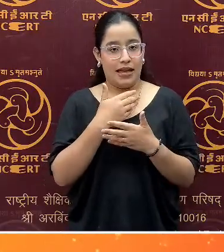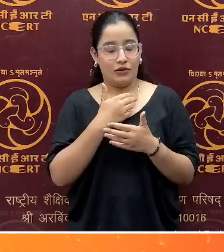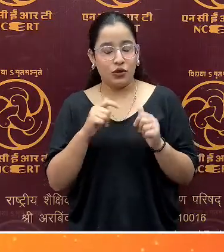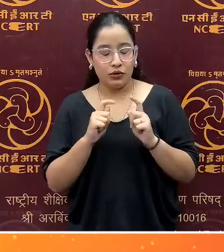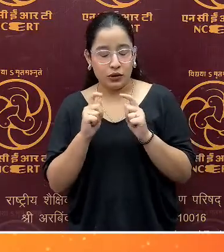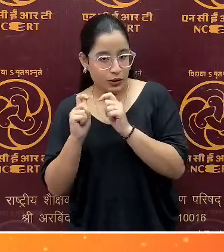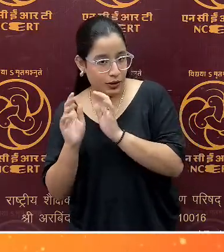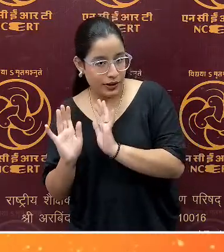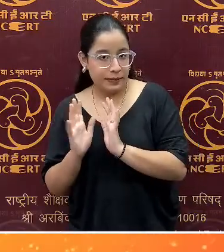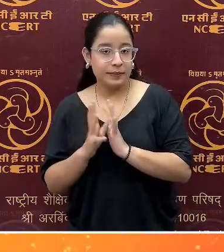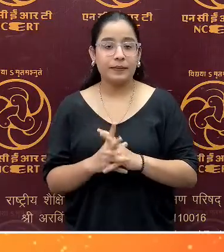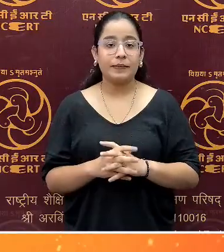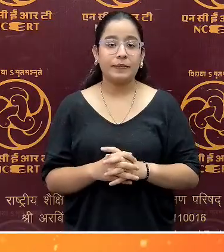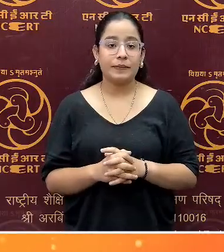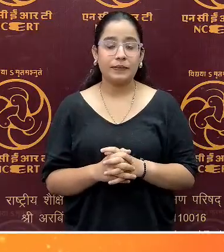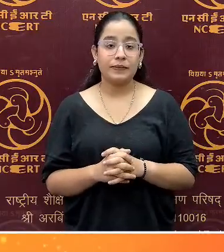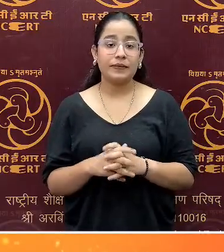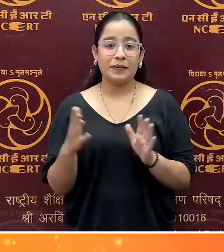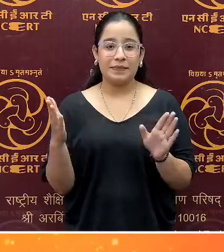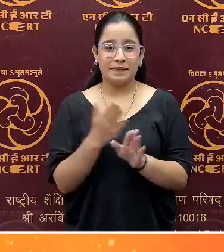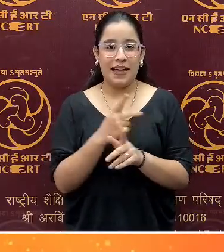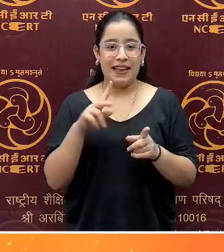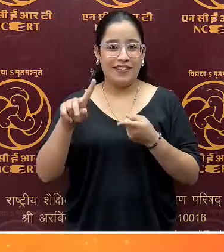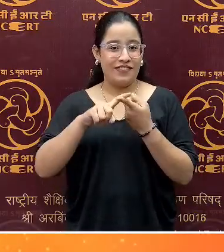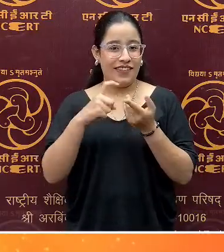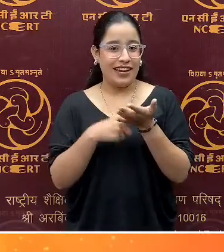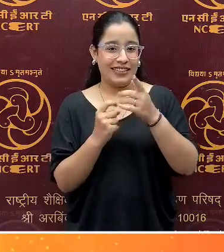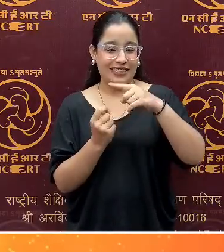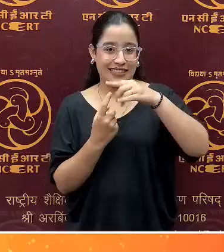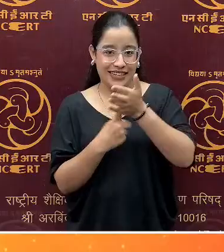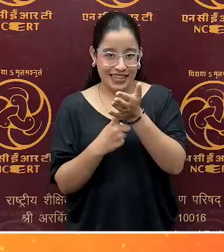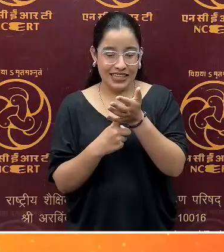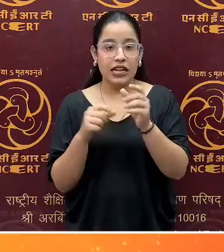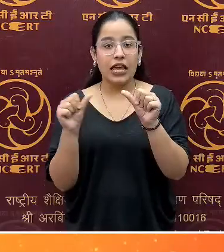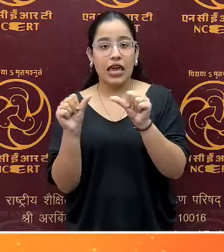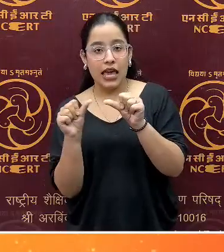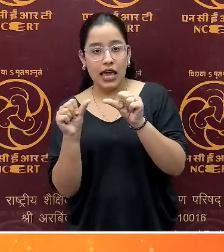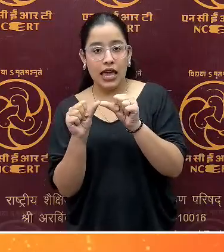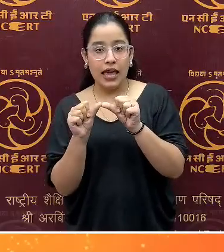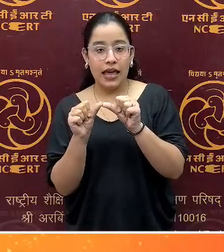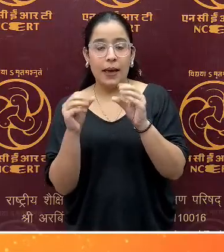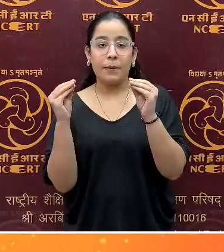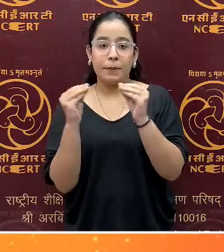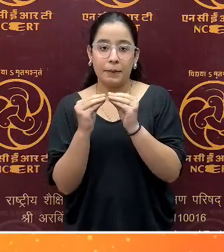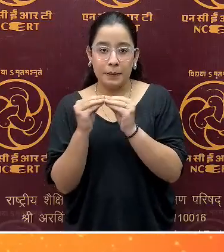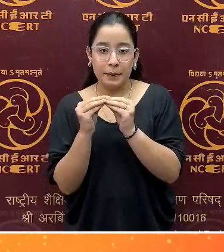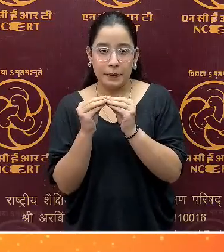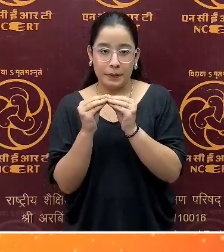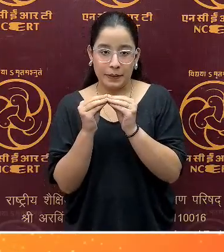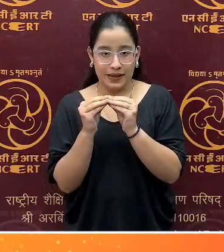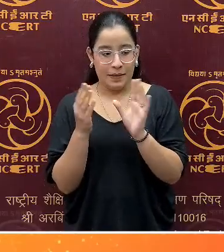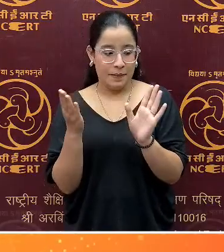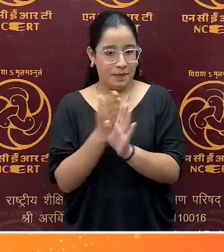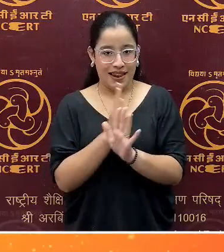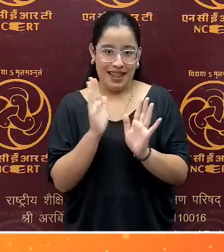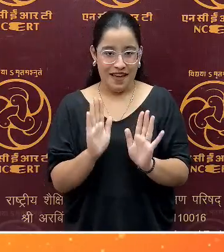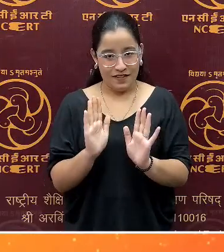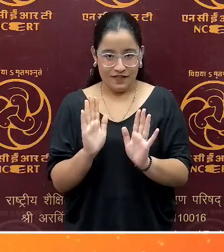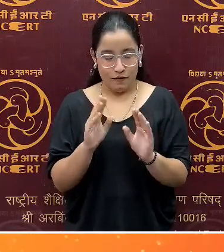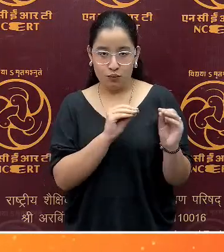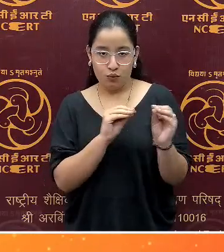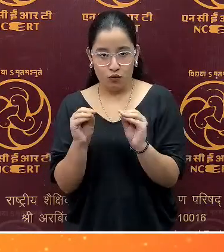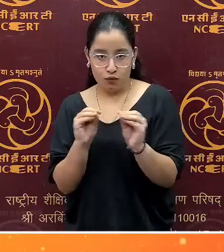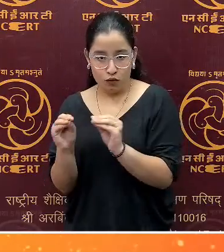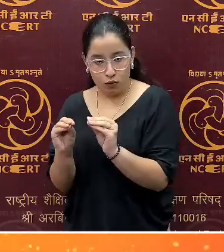you can see here, we had the previous vectors. This is vector A and this is the vector B that we had previously. We shifted